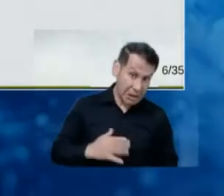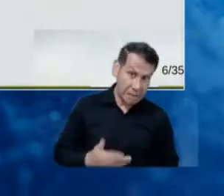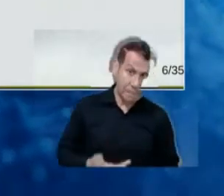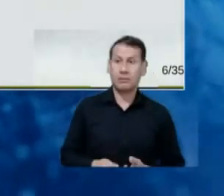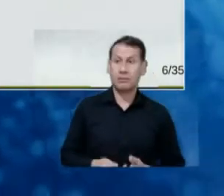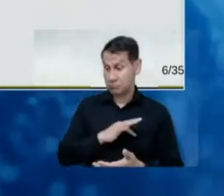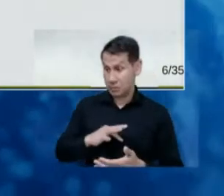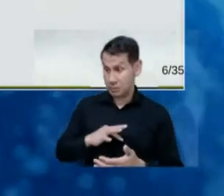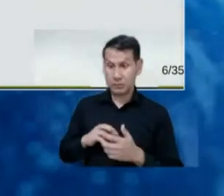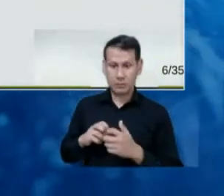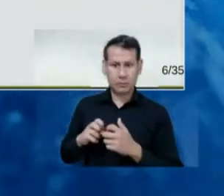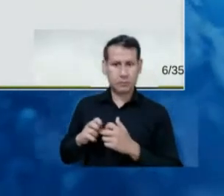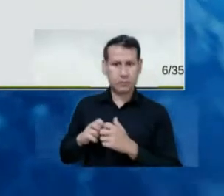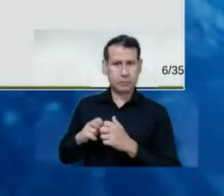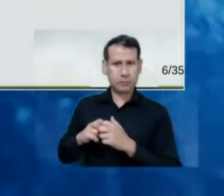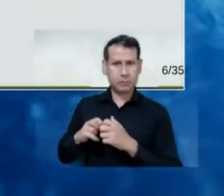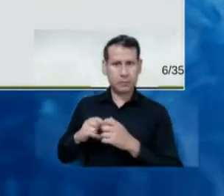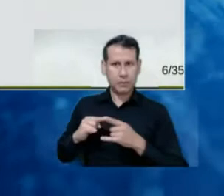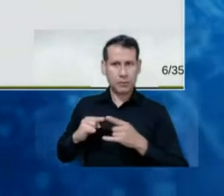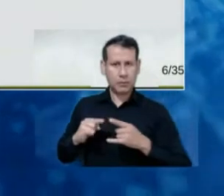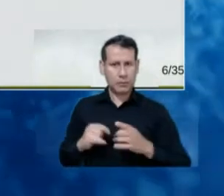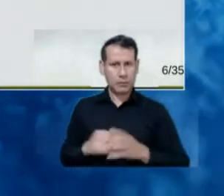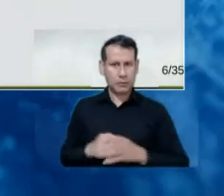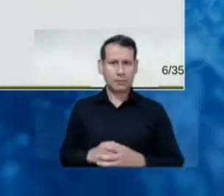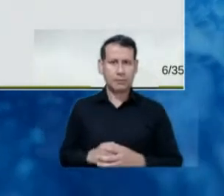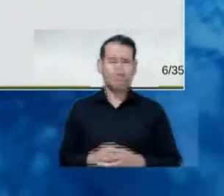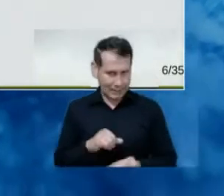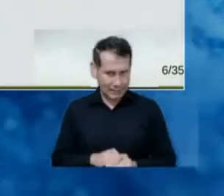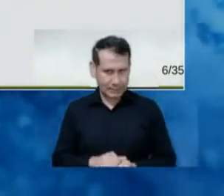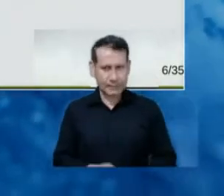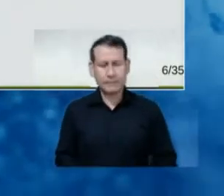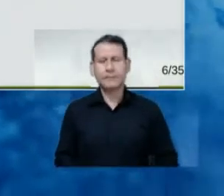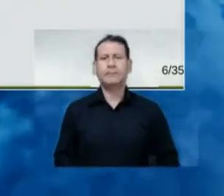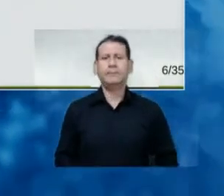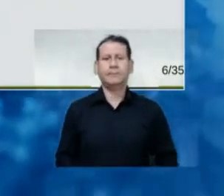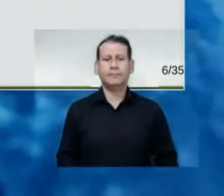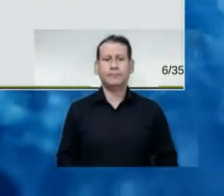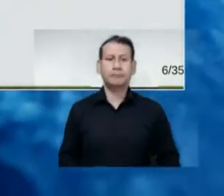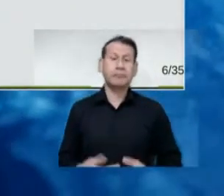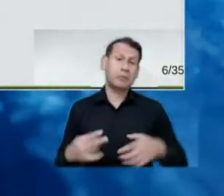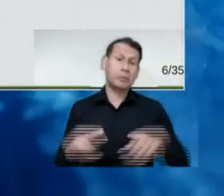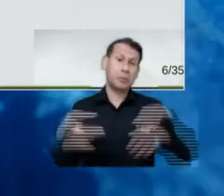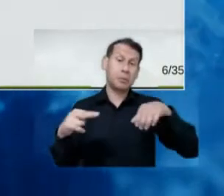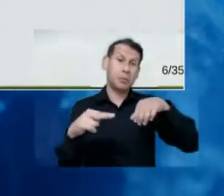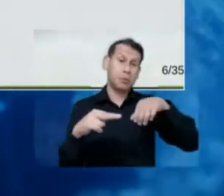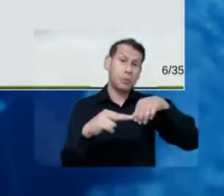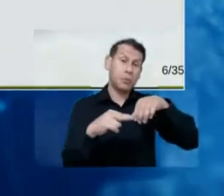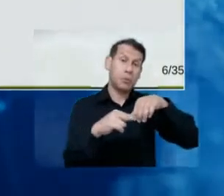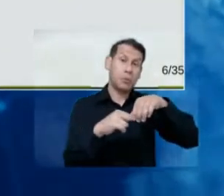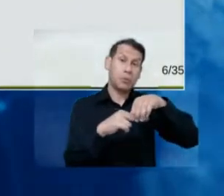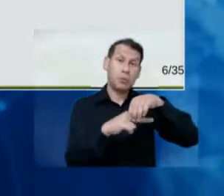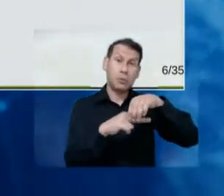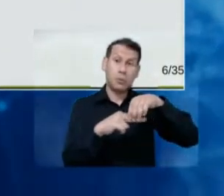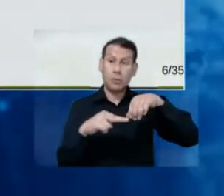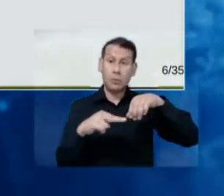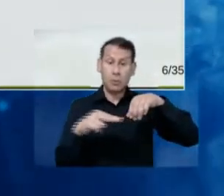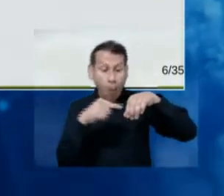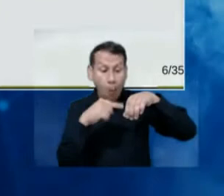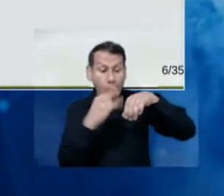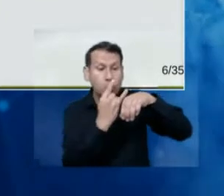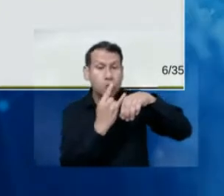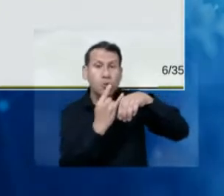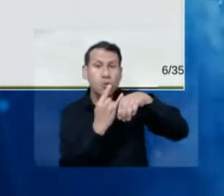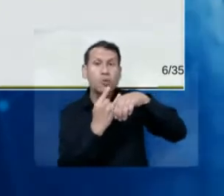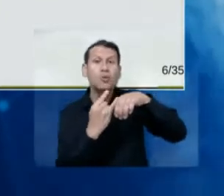on electromagnetic therapy and the diagnosis that we have, which would be like magnetic nuclear resonance and so on. So it is a